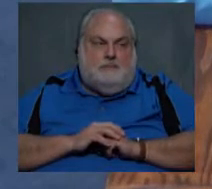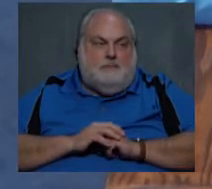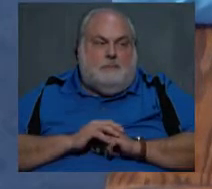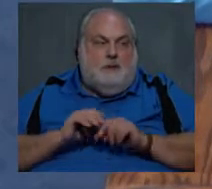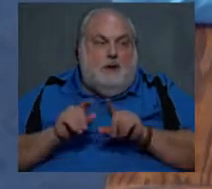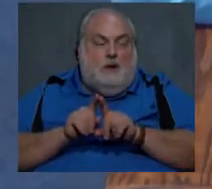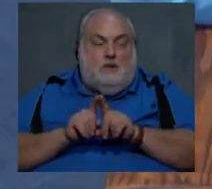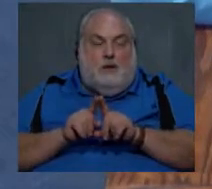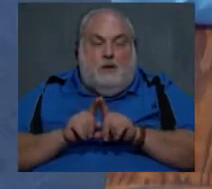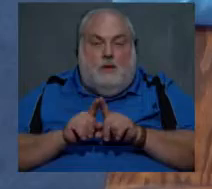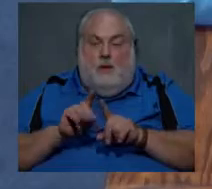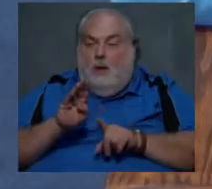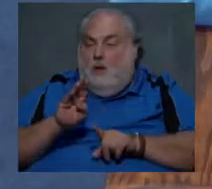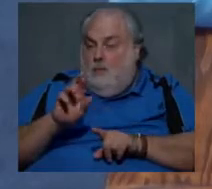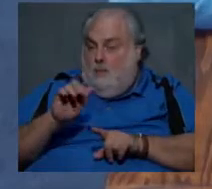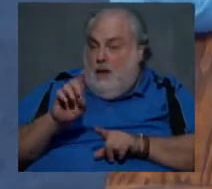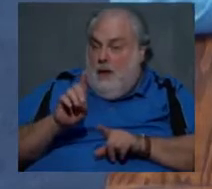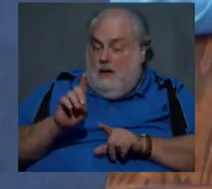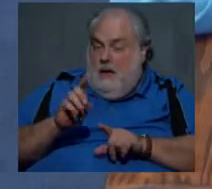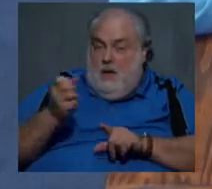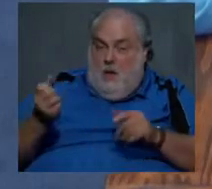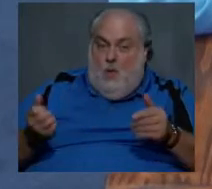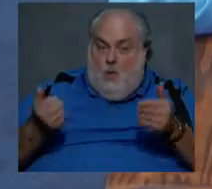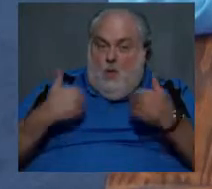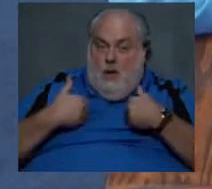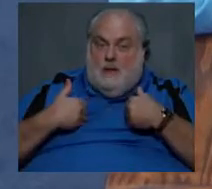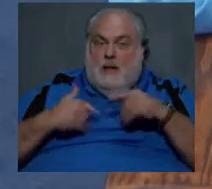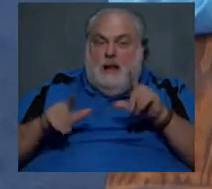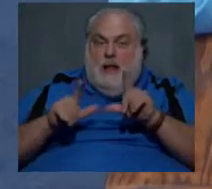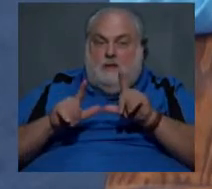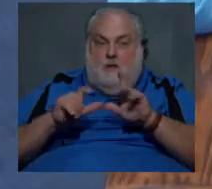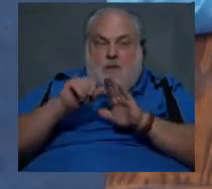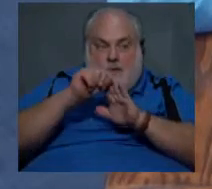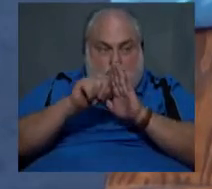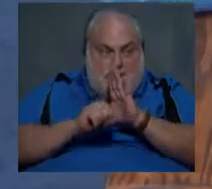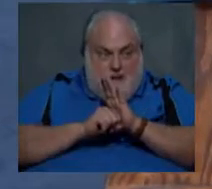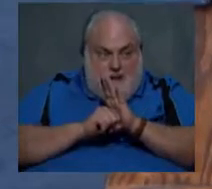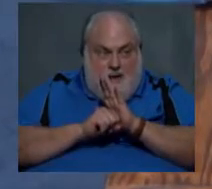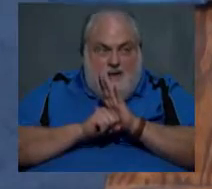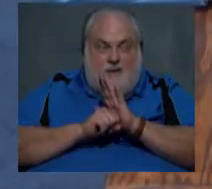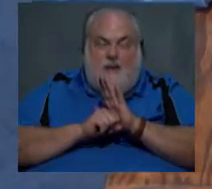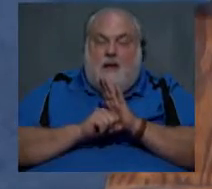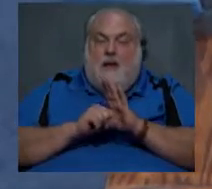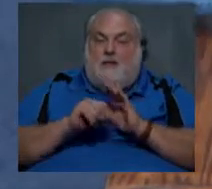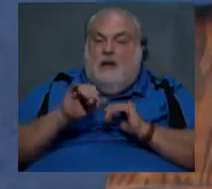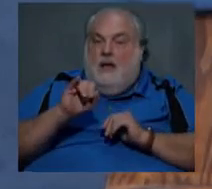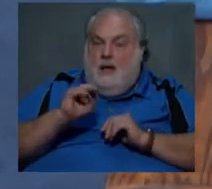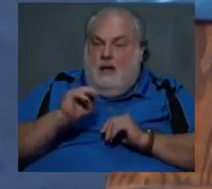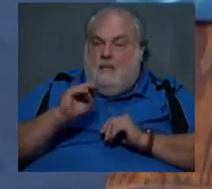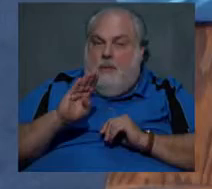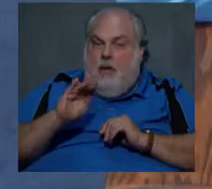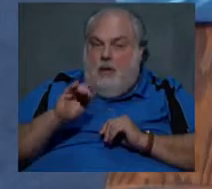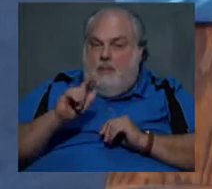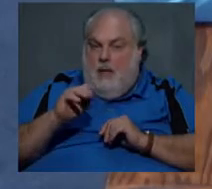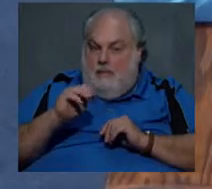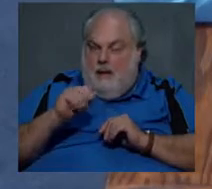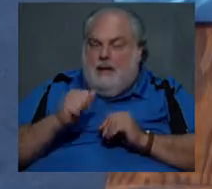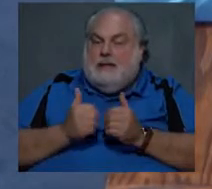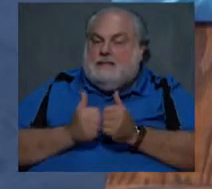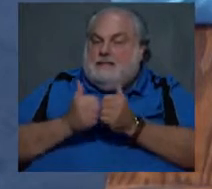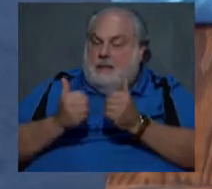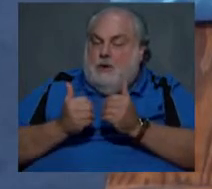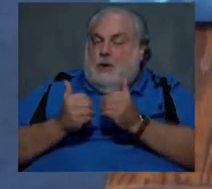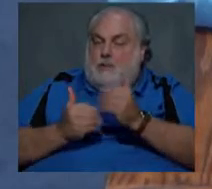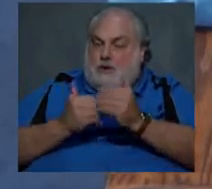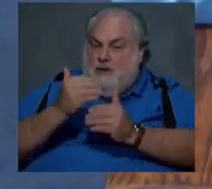also Brad is licensed by the state from the Arkansas and Bombers and and there's a separate licensing procedure that he has